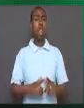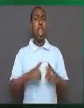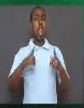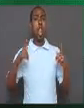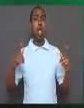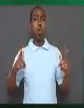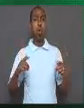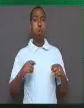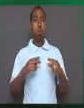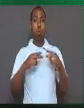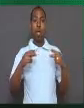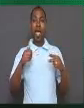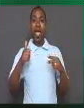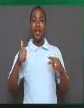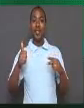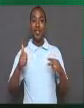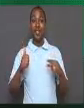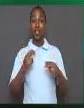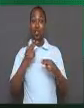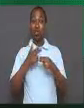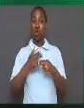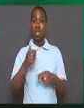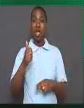body is called the aorta.